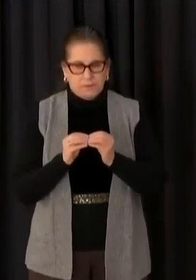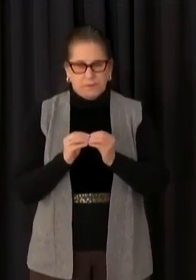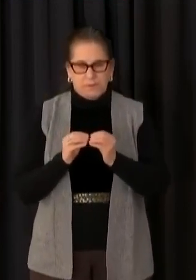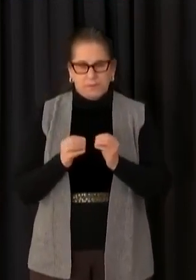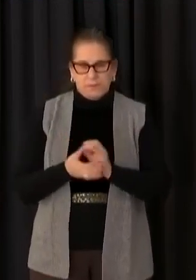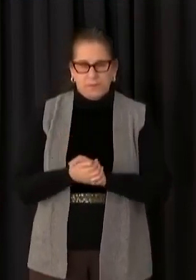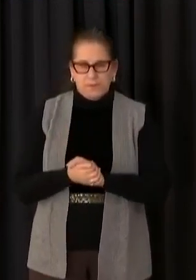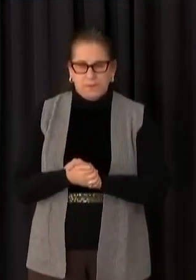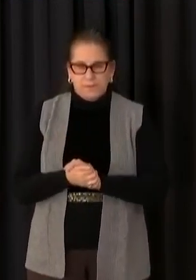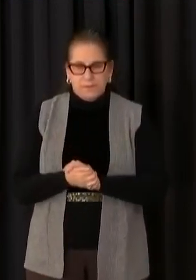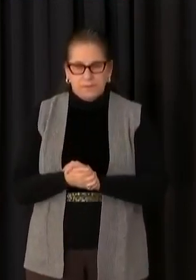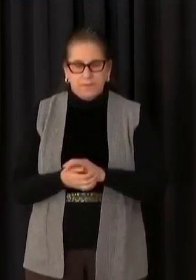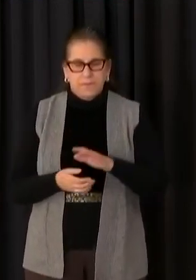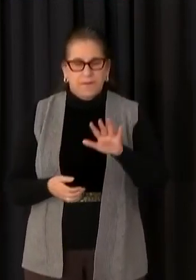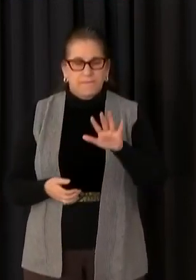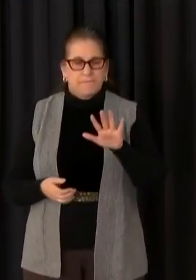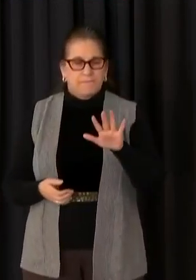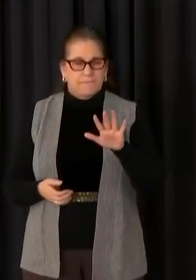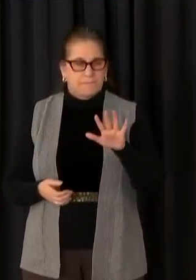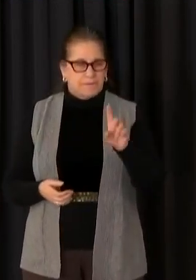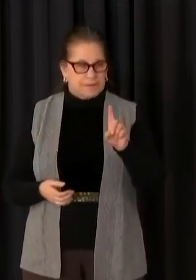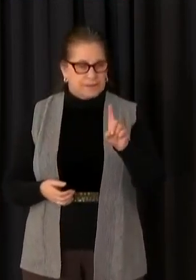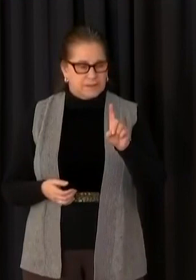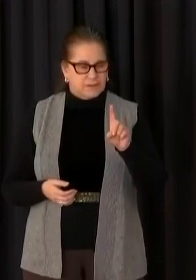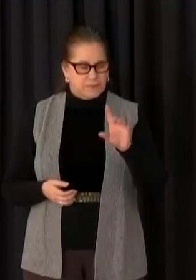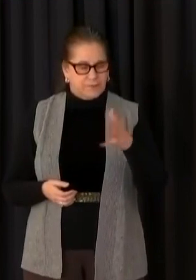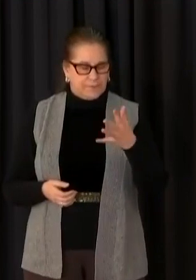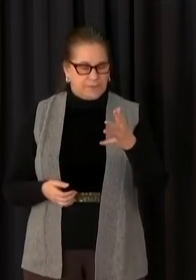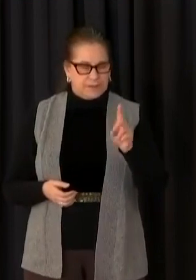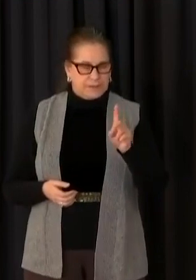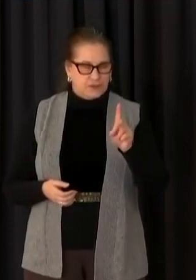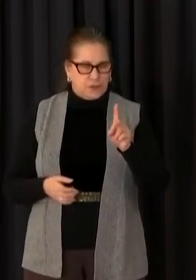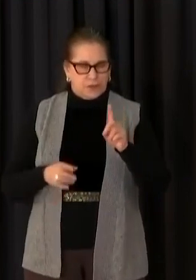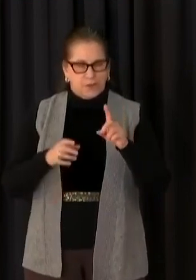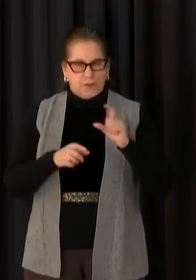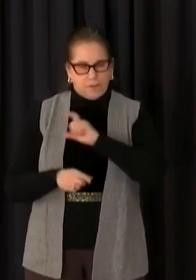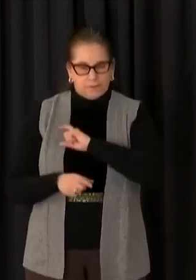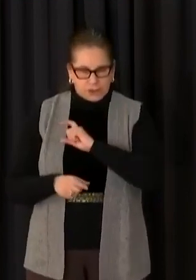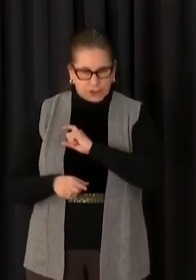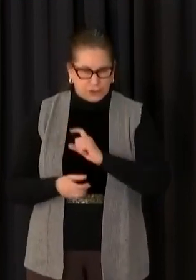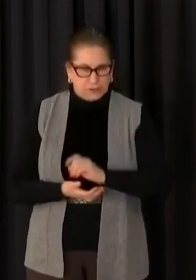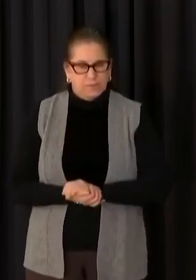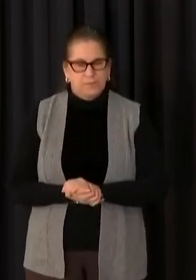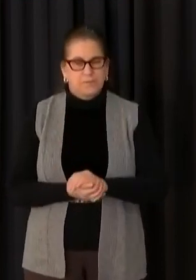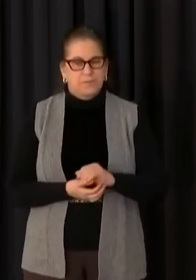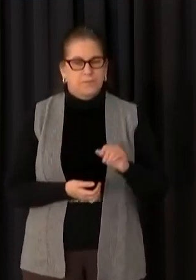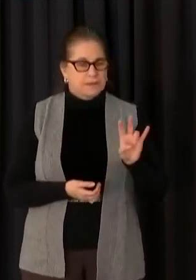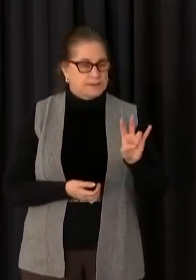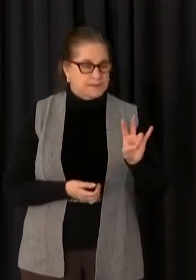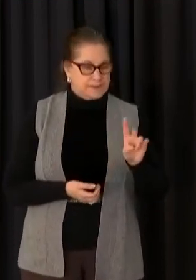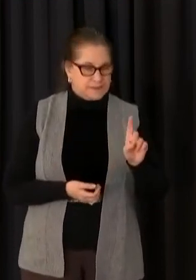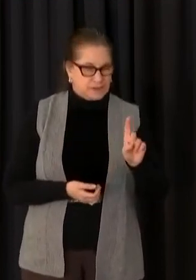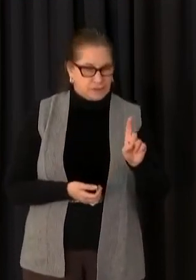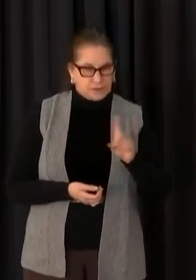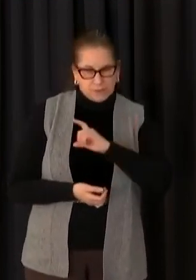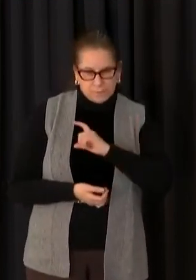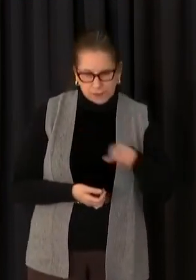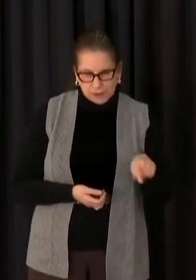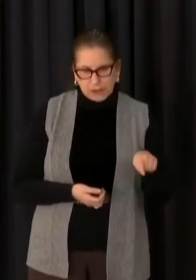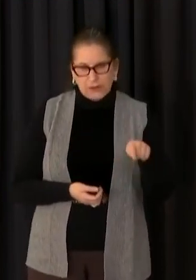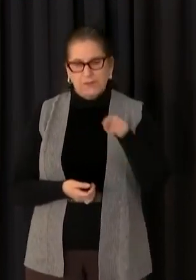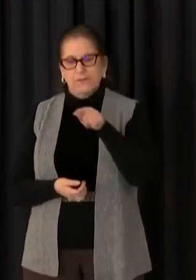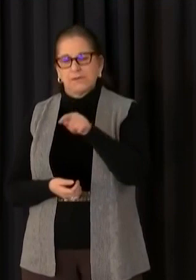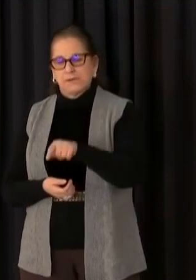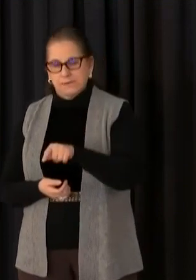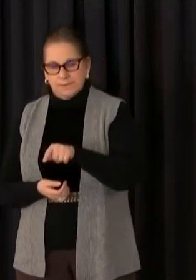District officers after they committed the robberies over there. But just in general, I think from a law enforcement standpoint that one of the